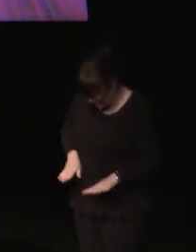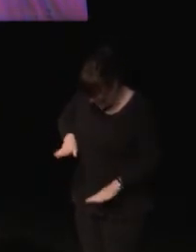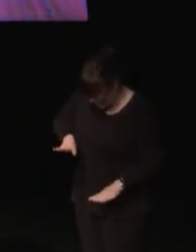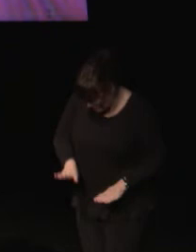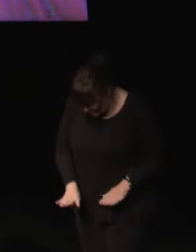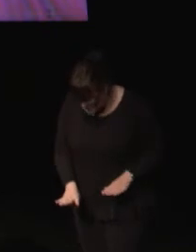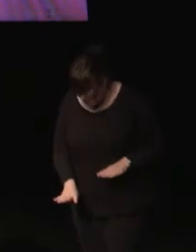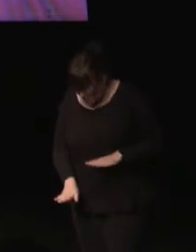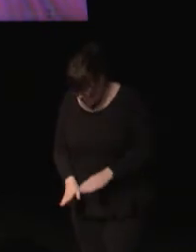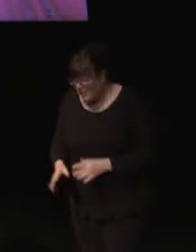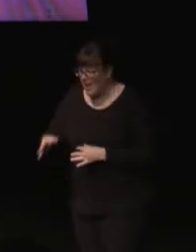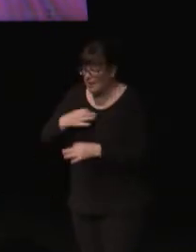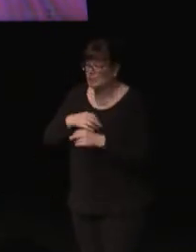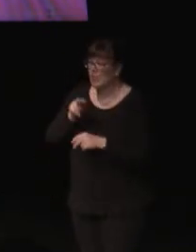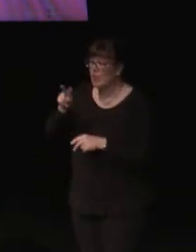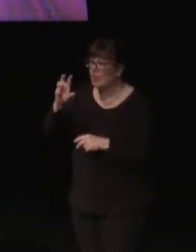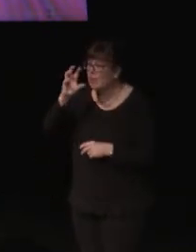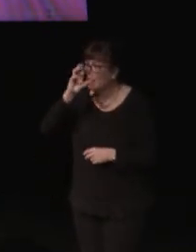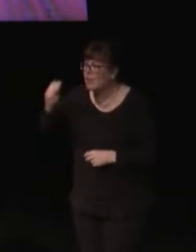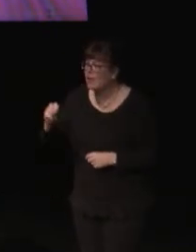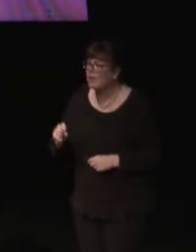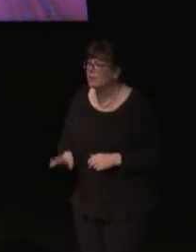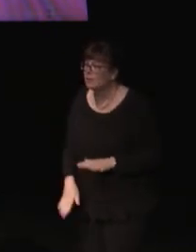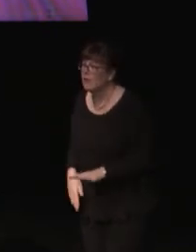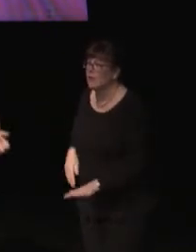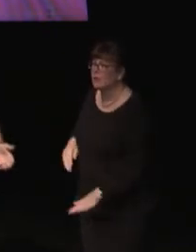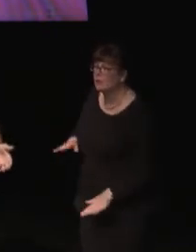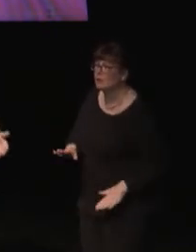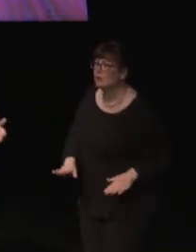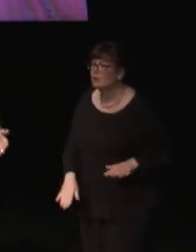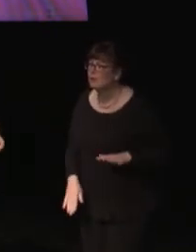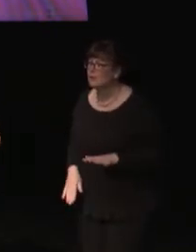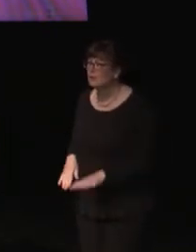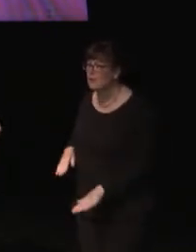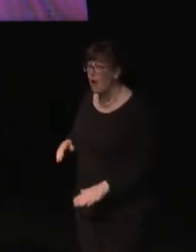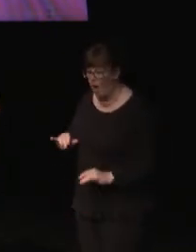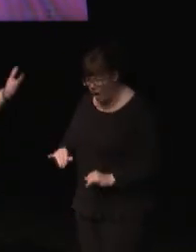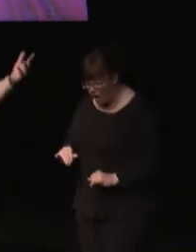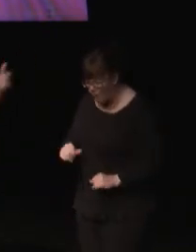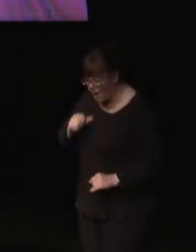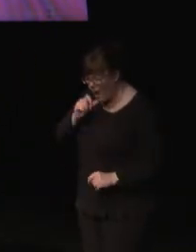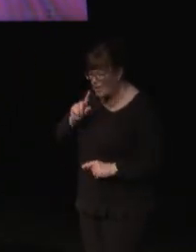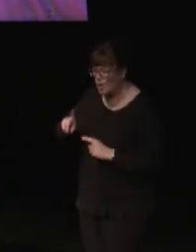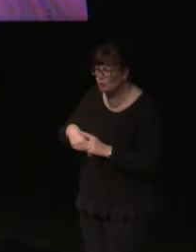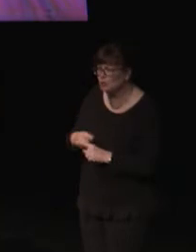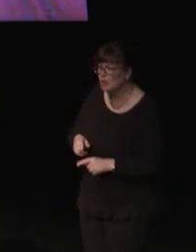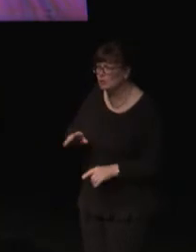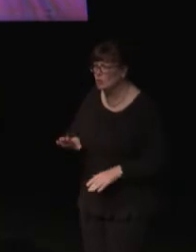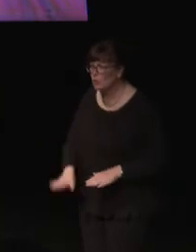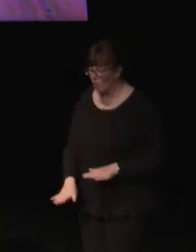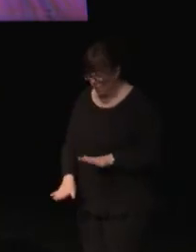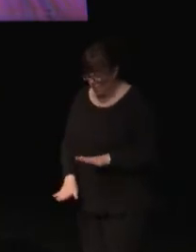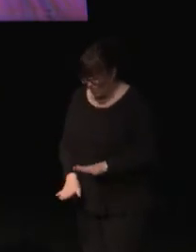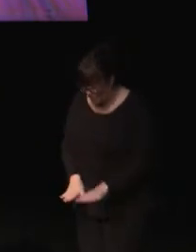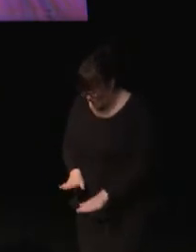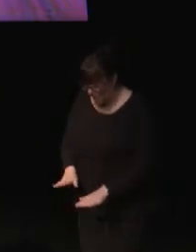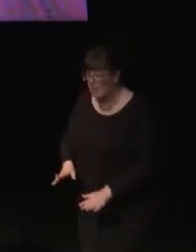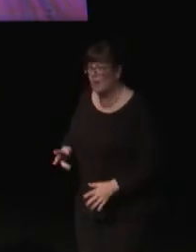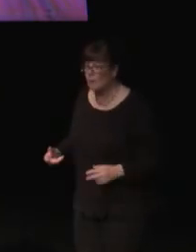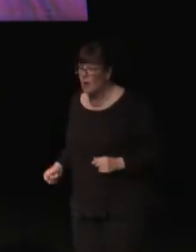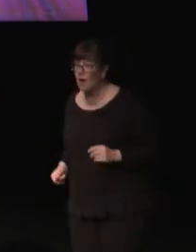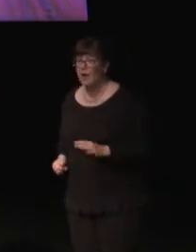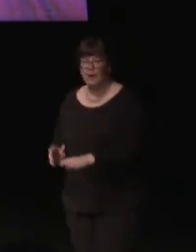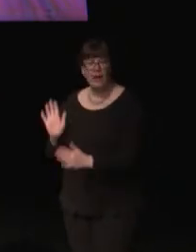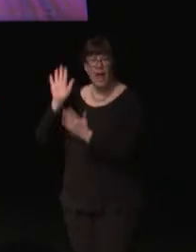this, kind of feel that is, hey, you know what, while I walk, I don't just walk, I walk and I talk with my hands, or I walk and, high